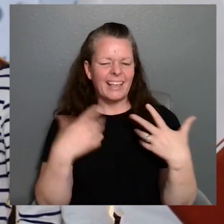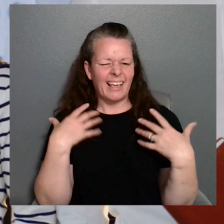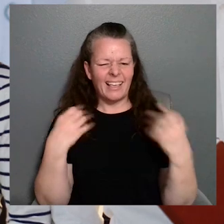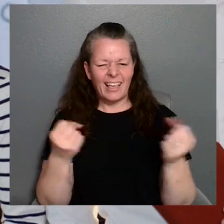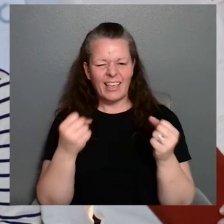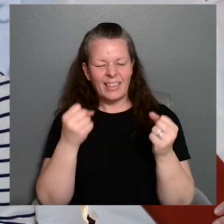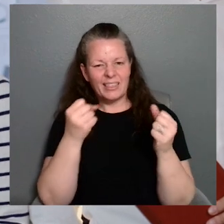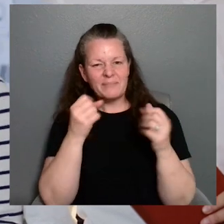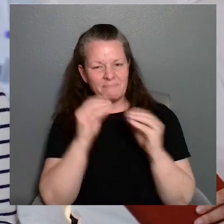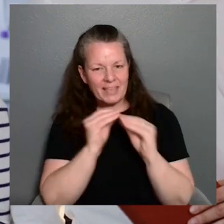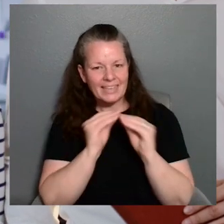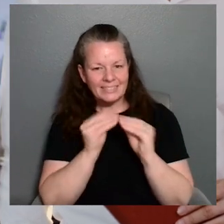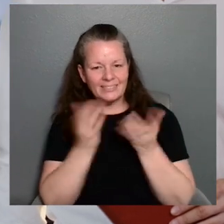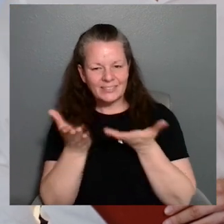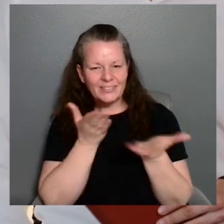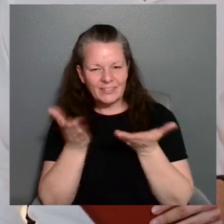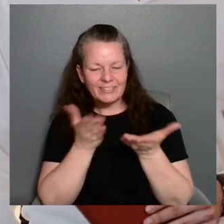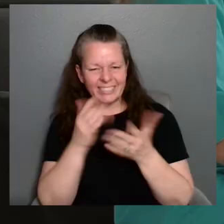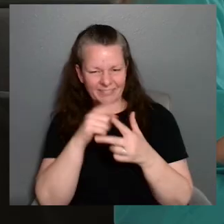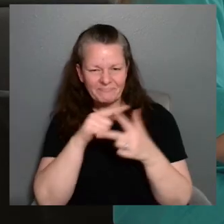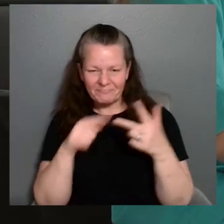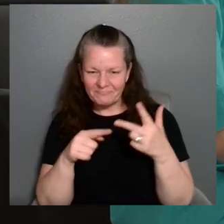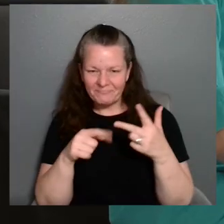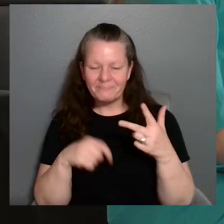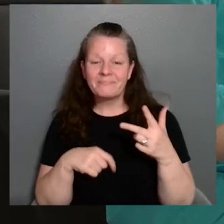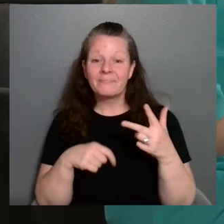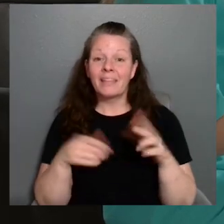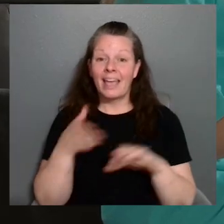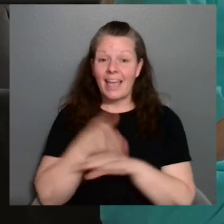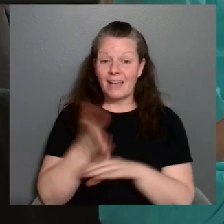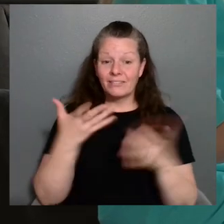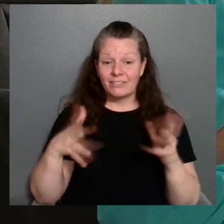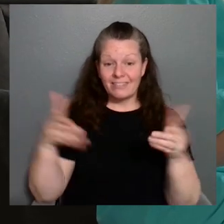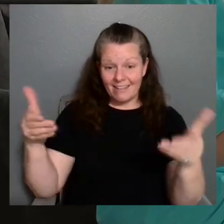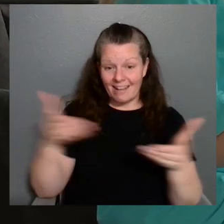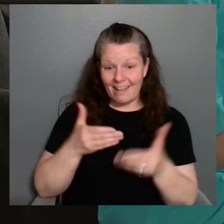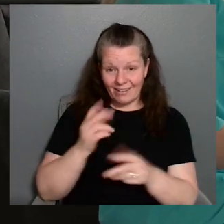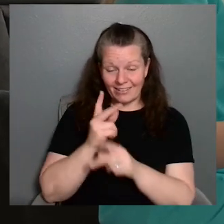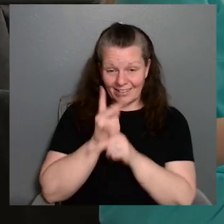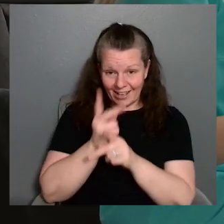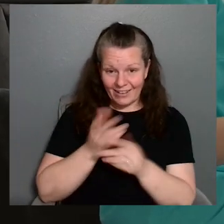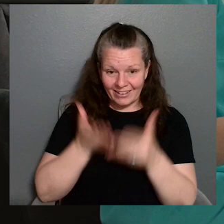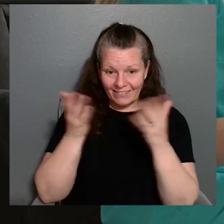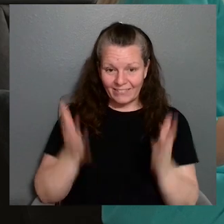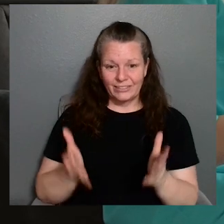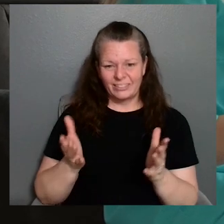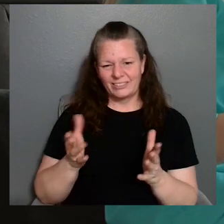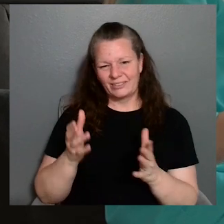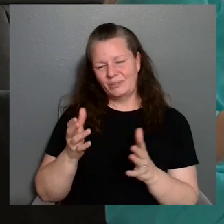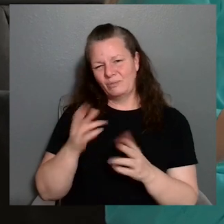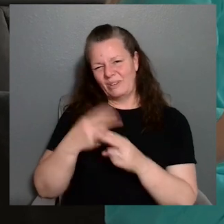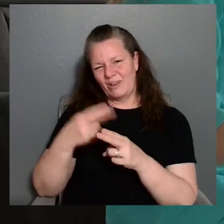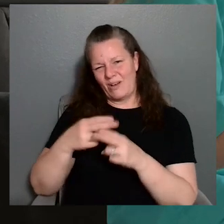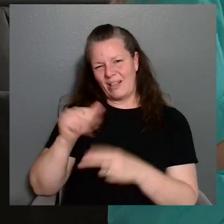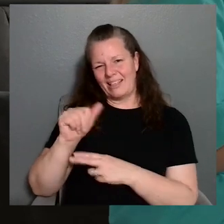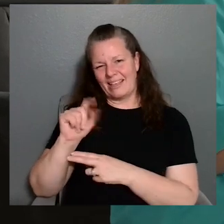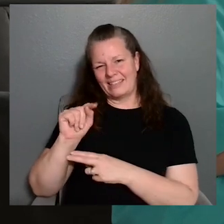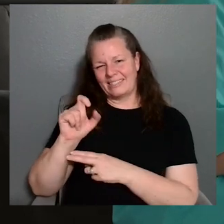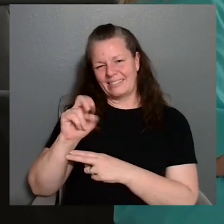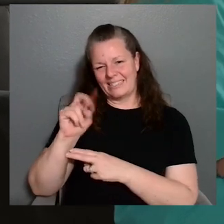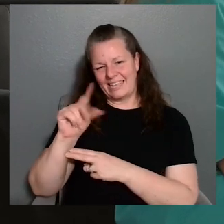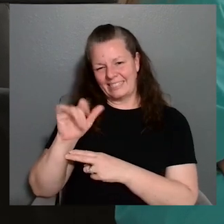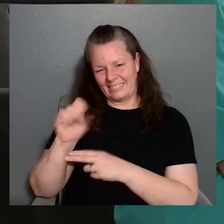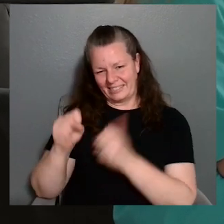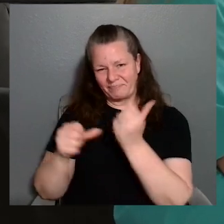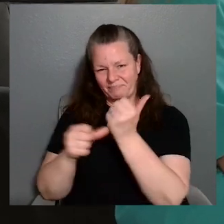homemaking, and health maintenance services. After we hire our caregivers, who are referred to